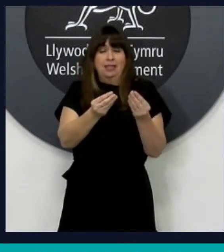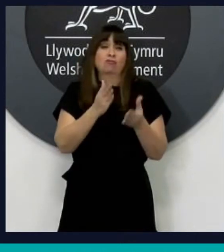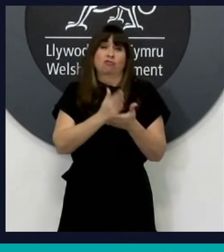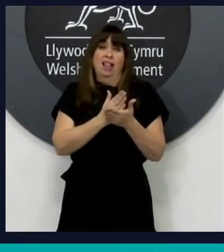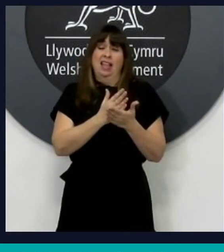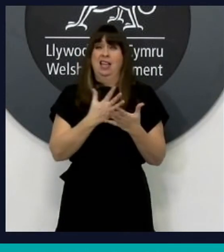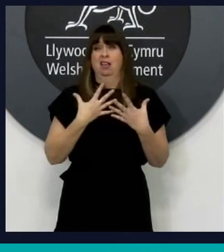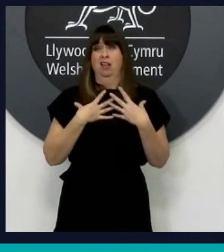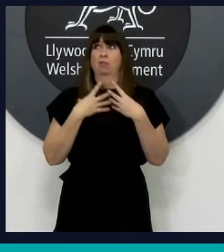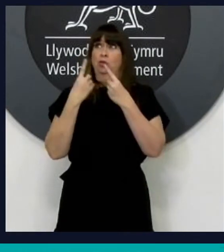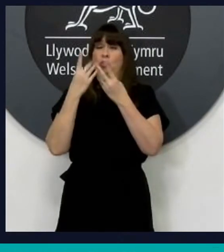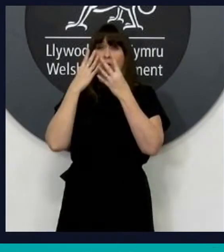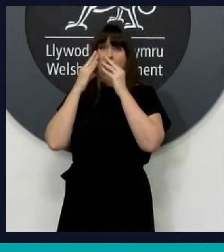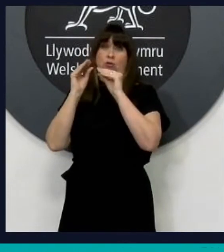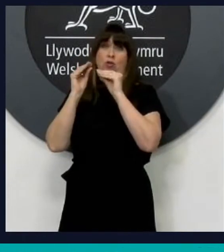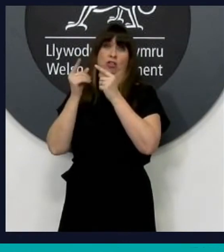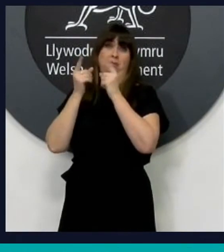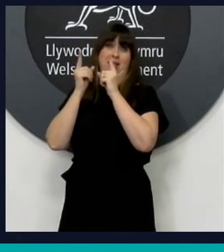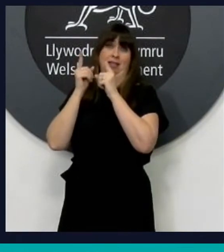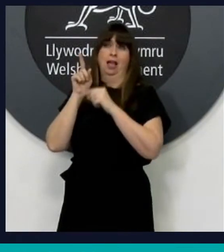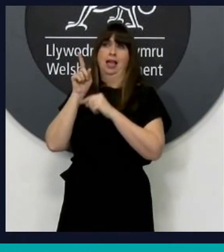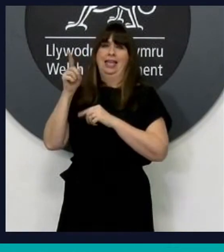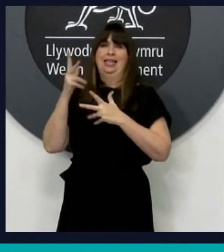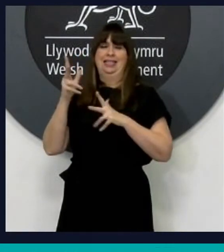I know he's keeping a very close eye on the situation.